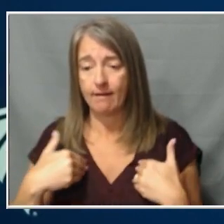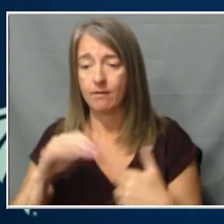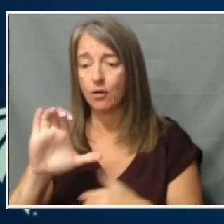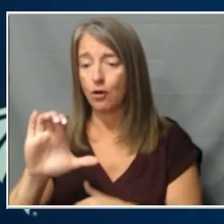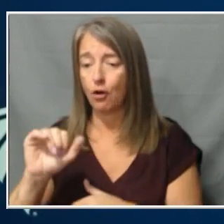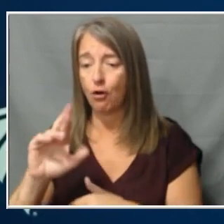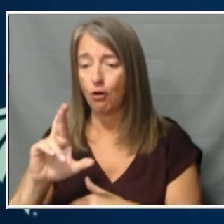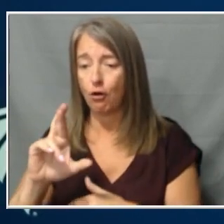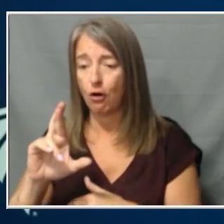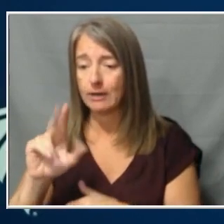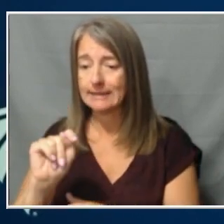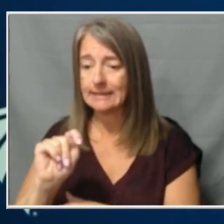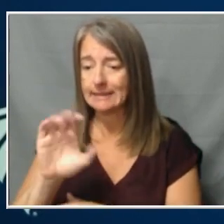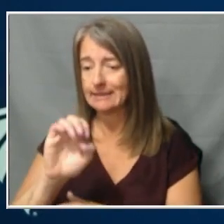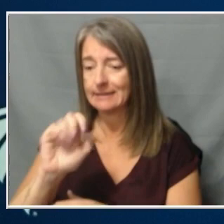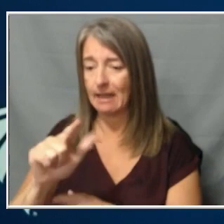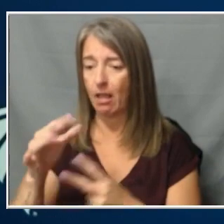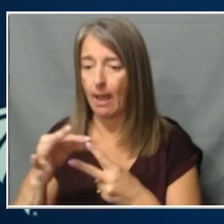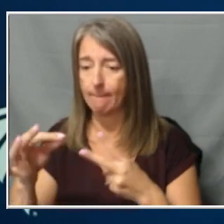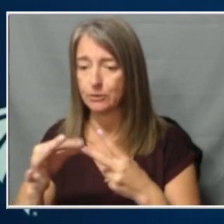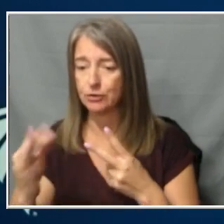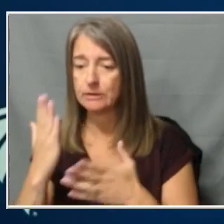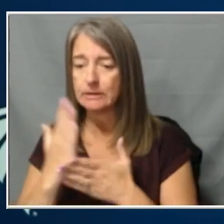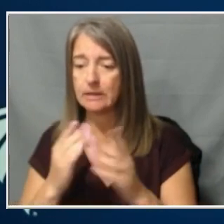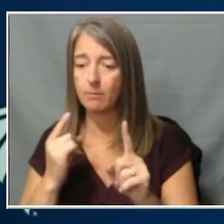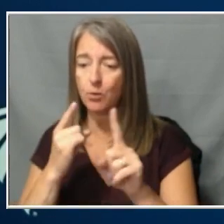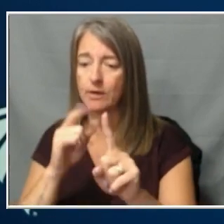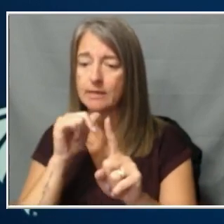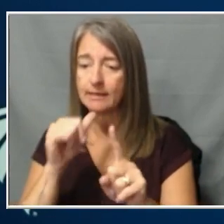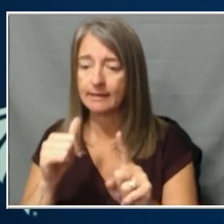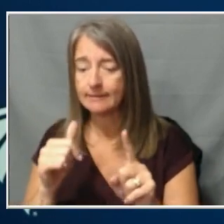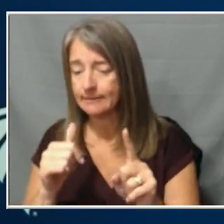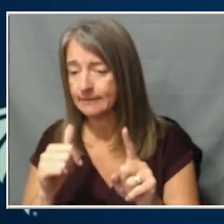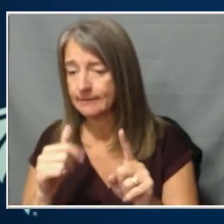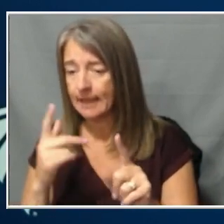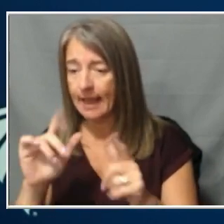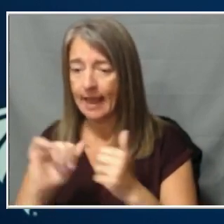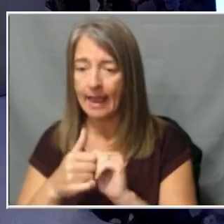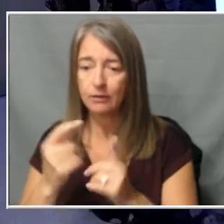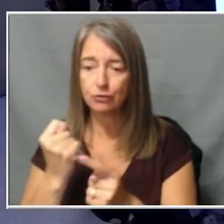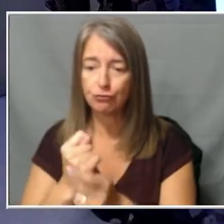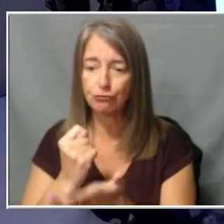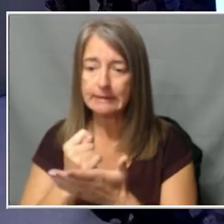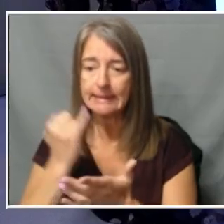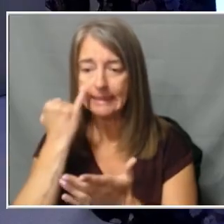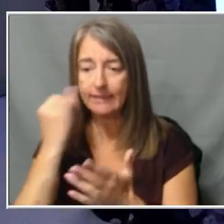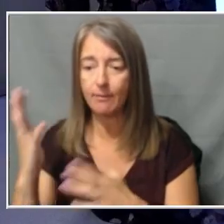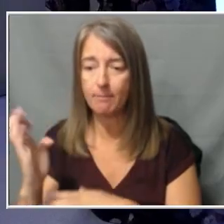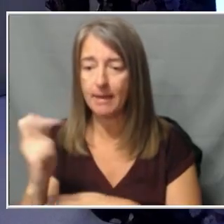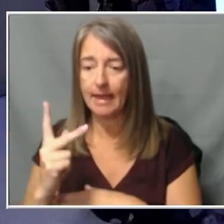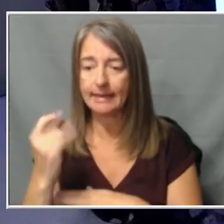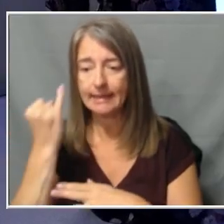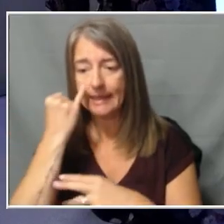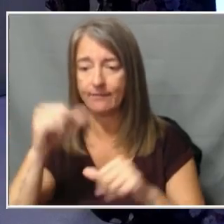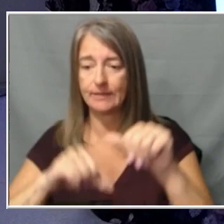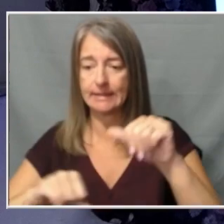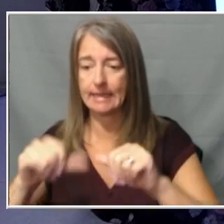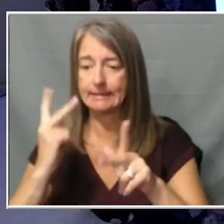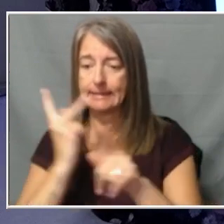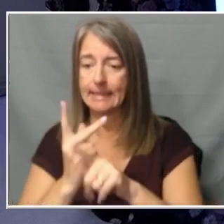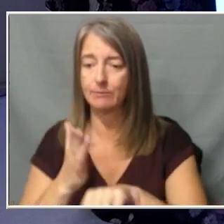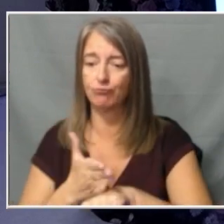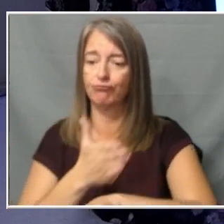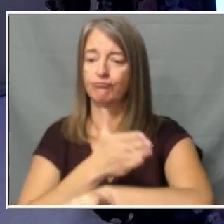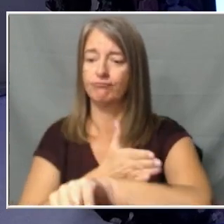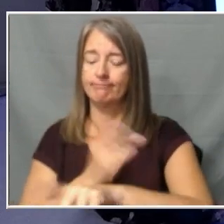cell option, but we may at some point run out of how we could treat if it keeps coming back. Well, if the science keeps improving, you Yes, you just have to yes.